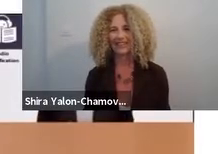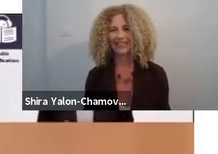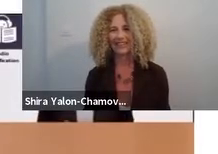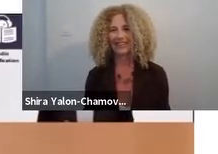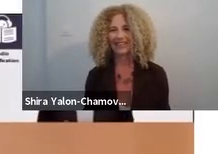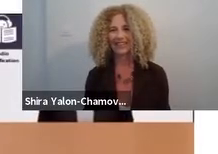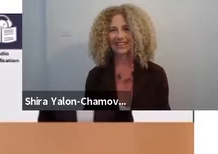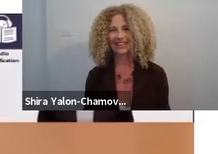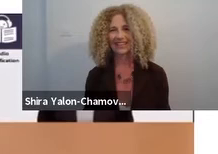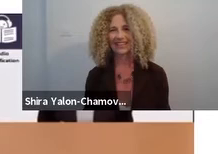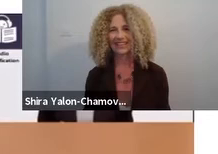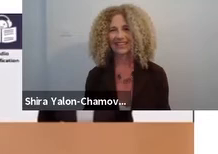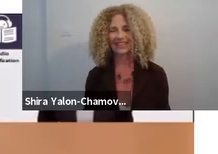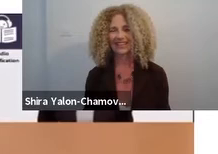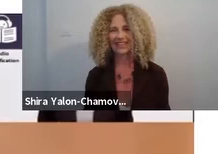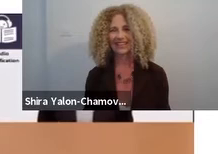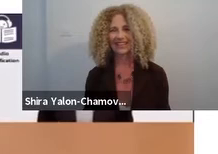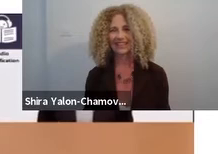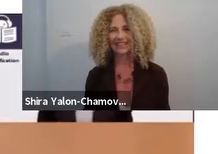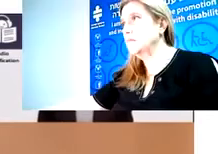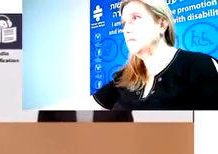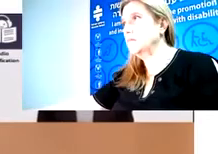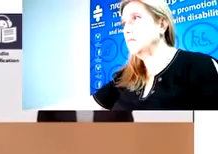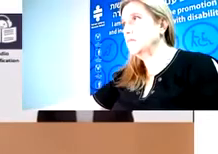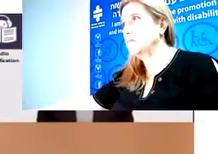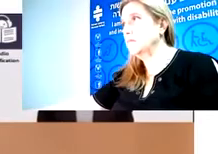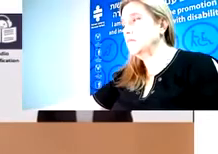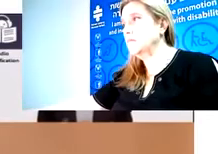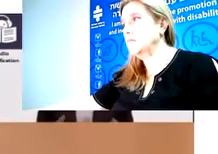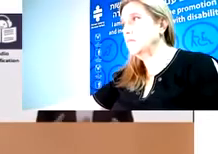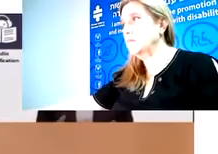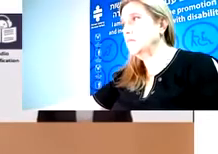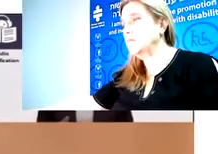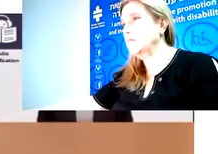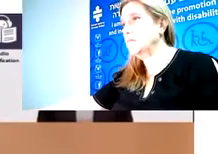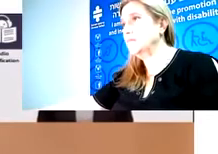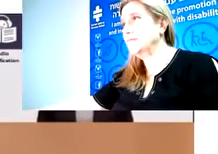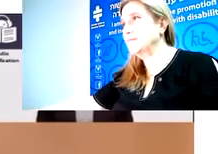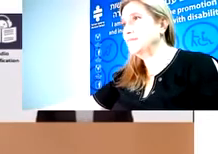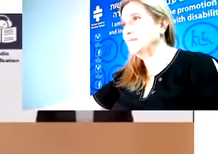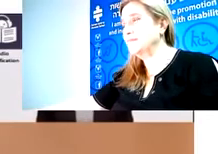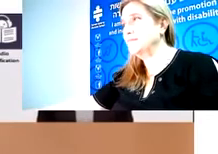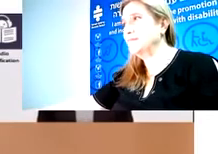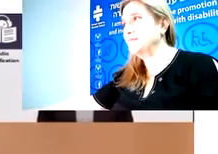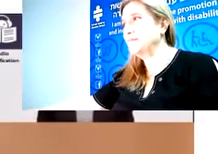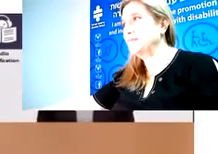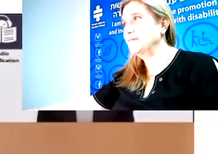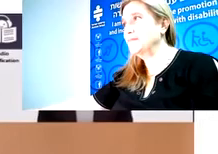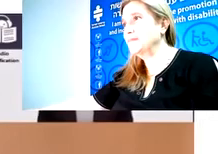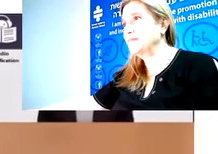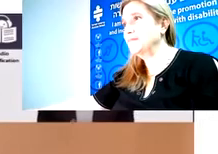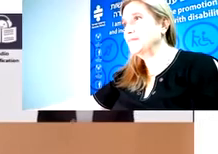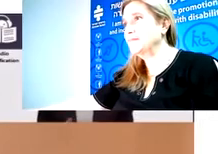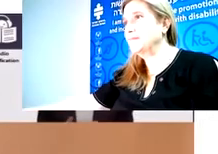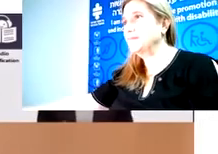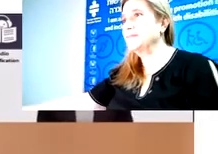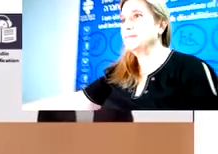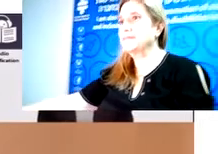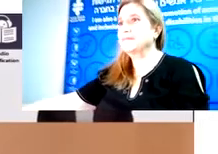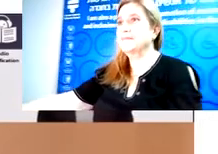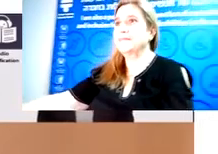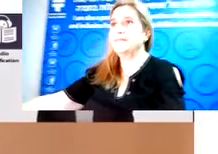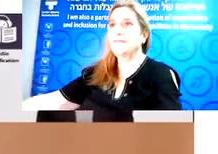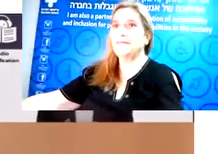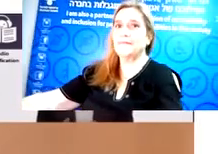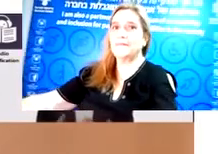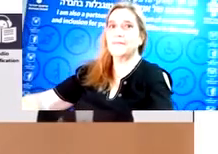our houses again, but we want to be safe from the coronavirus. We want to make it better for people who